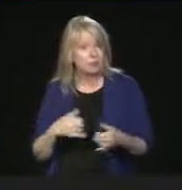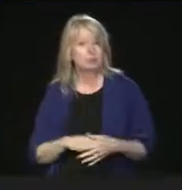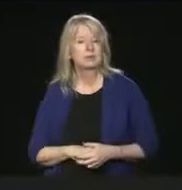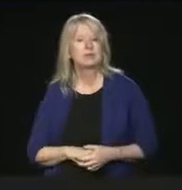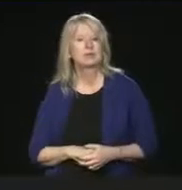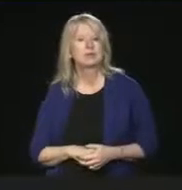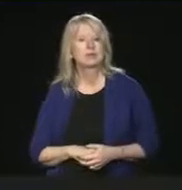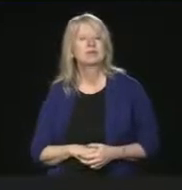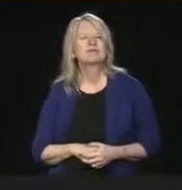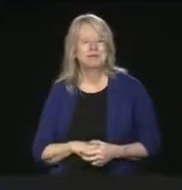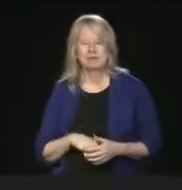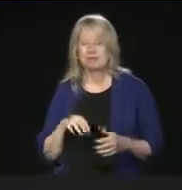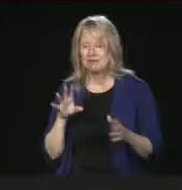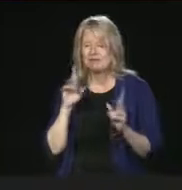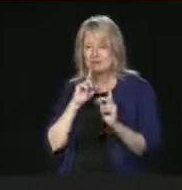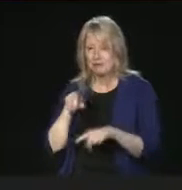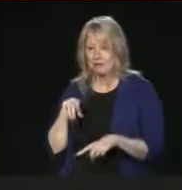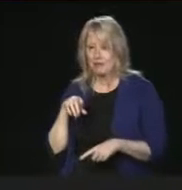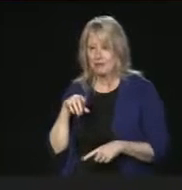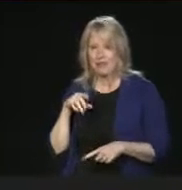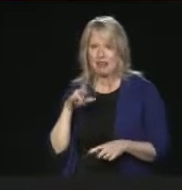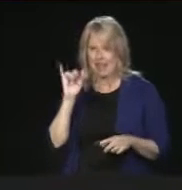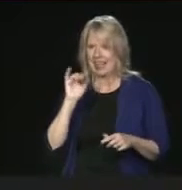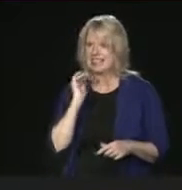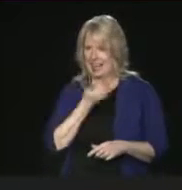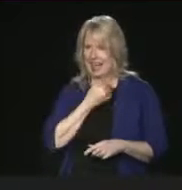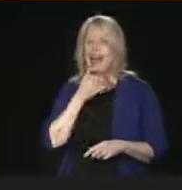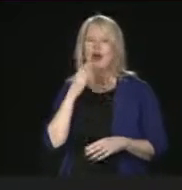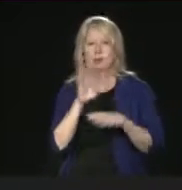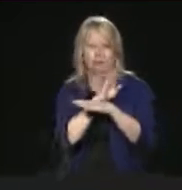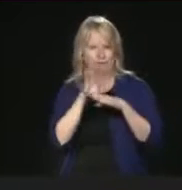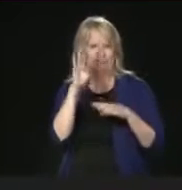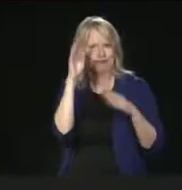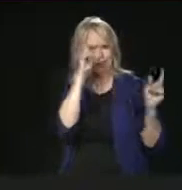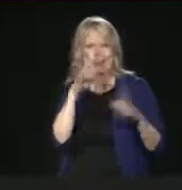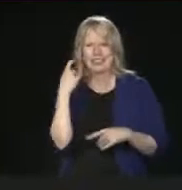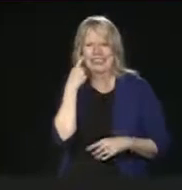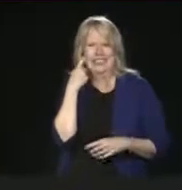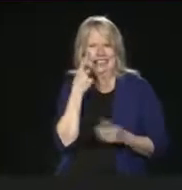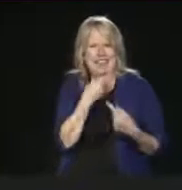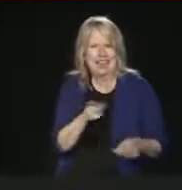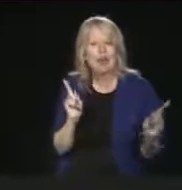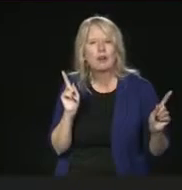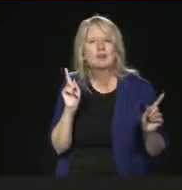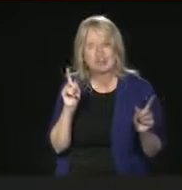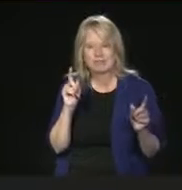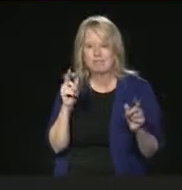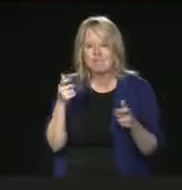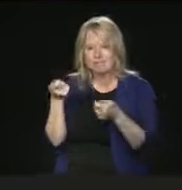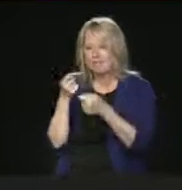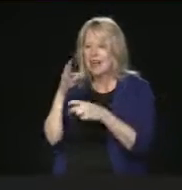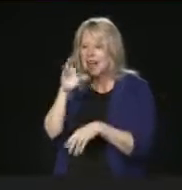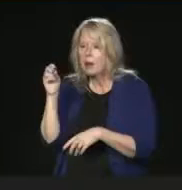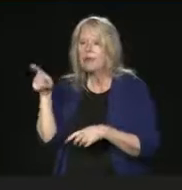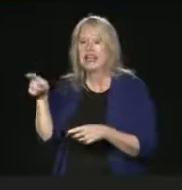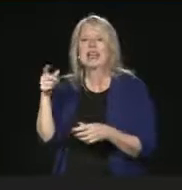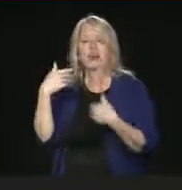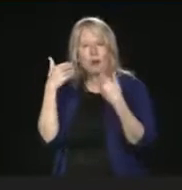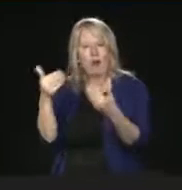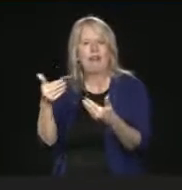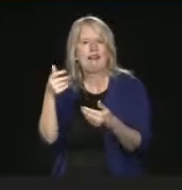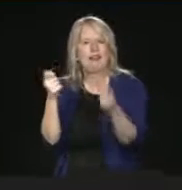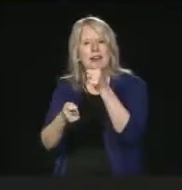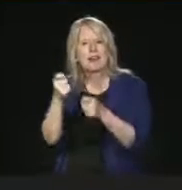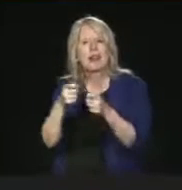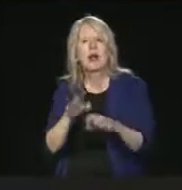That is very much part of our industrial strategy that we just announced, to get companies across the country to manufacture